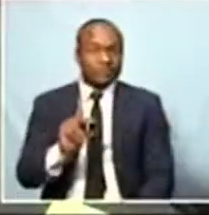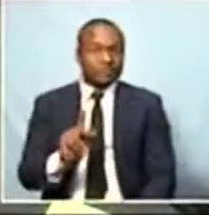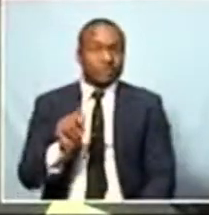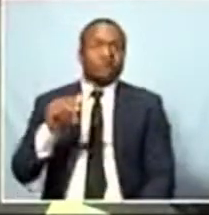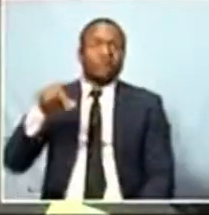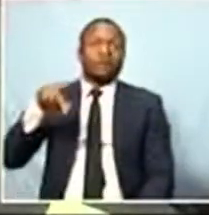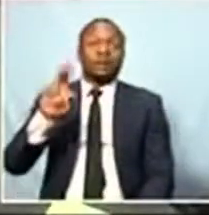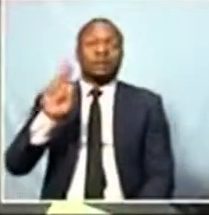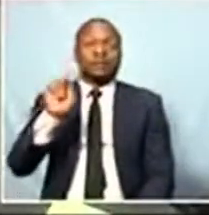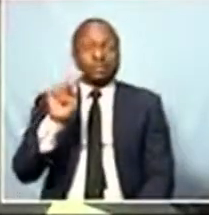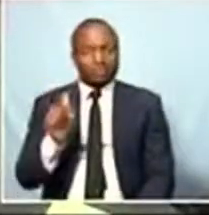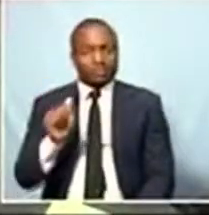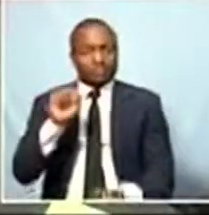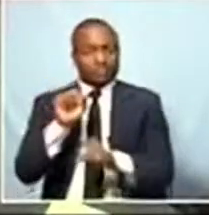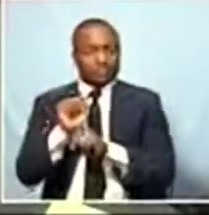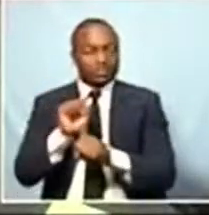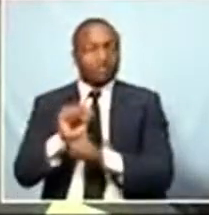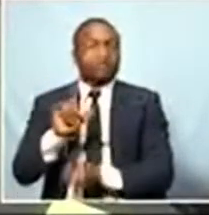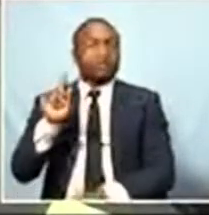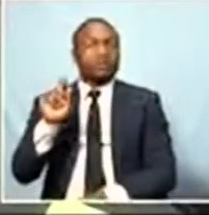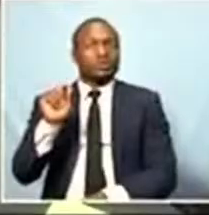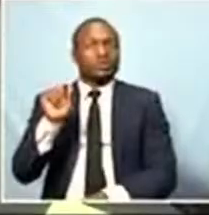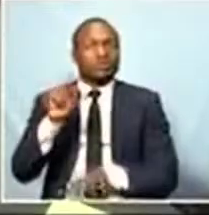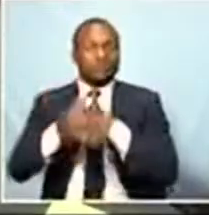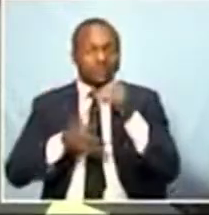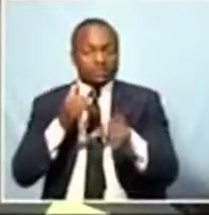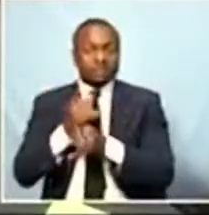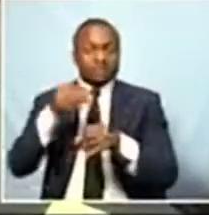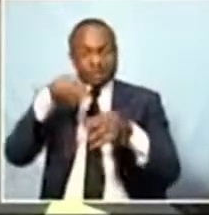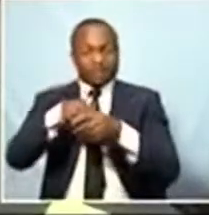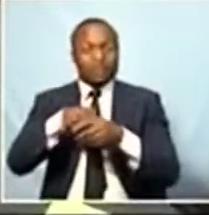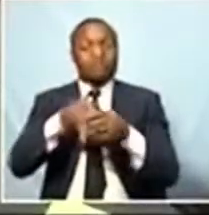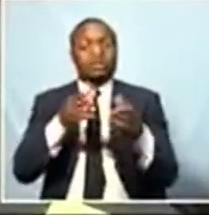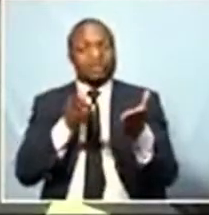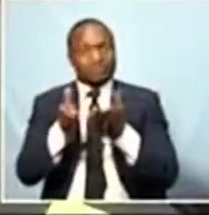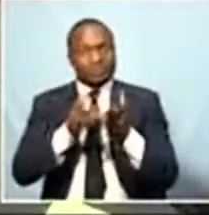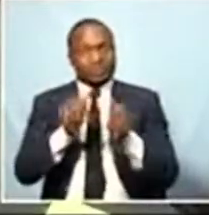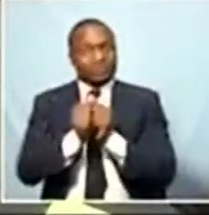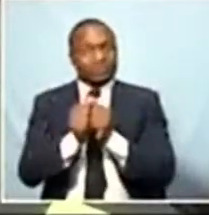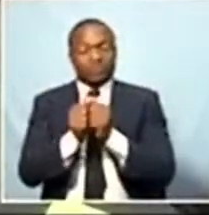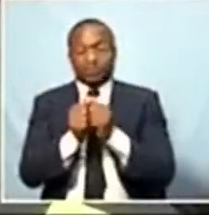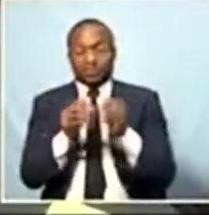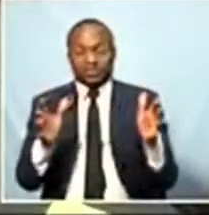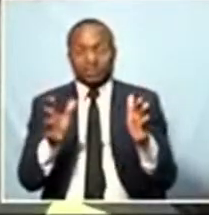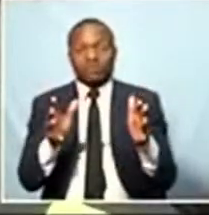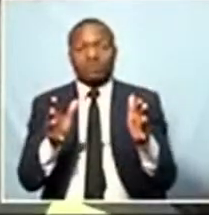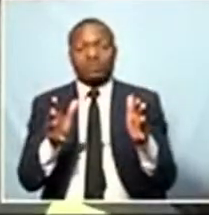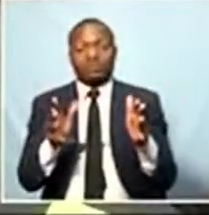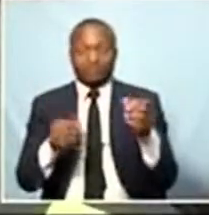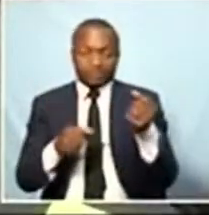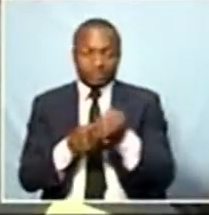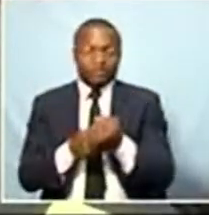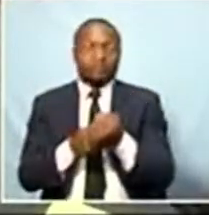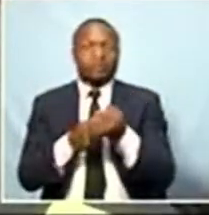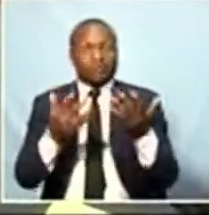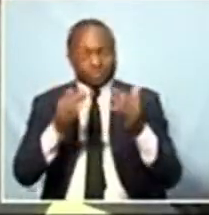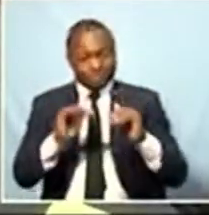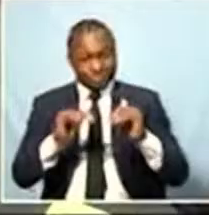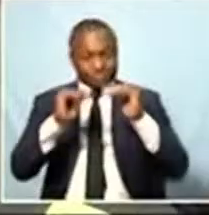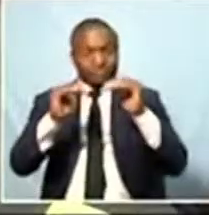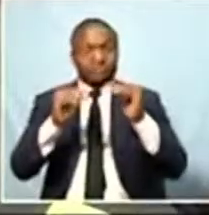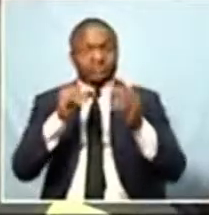they would be working 20 years in the service without being recognized. This borders on human rights